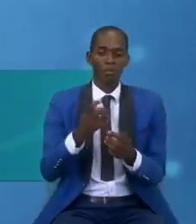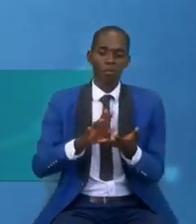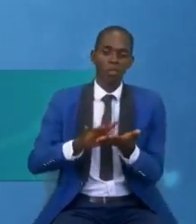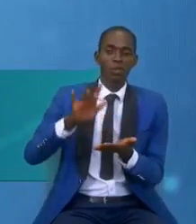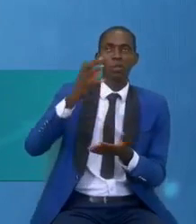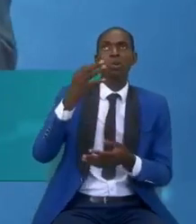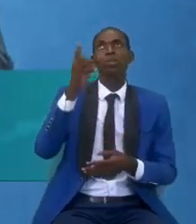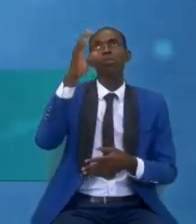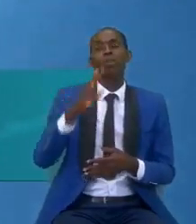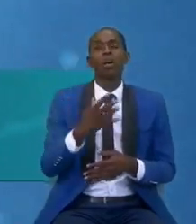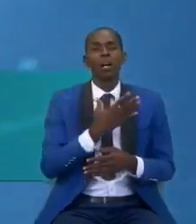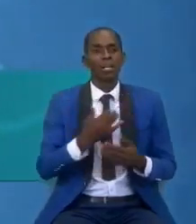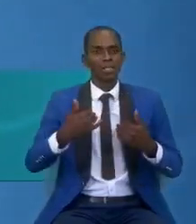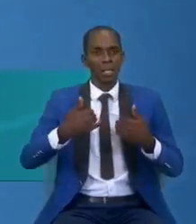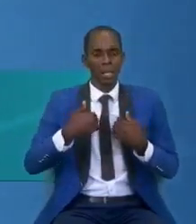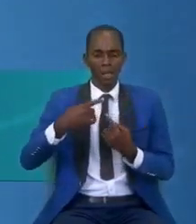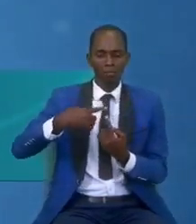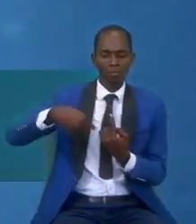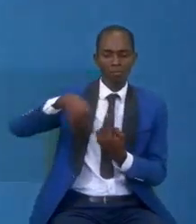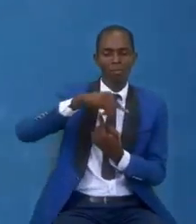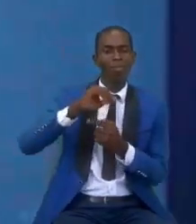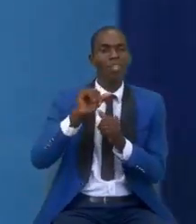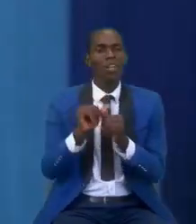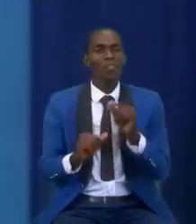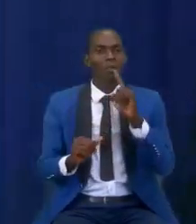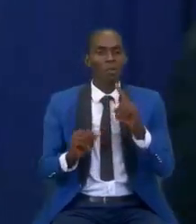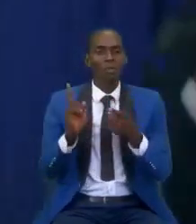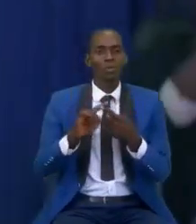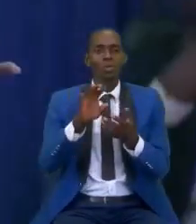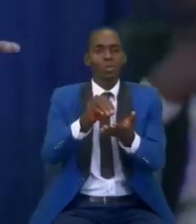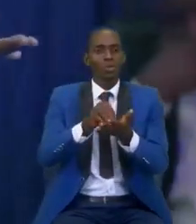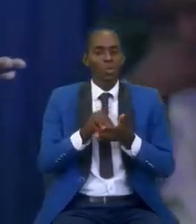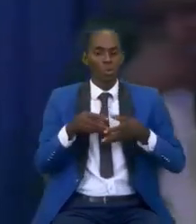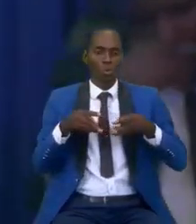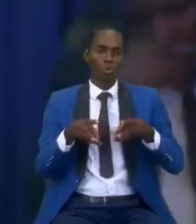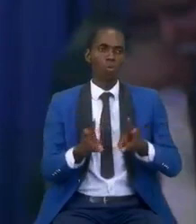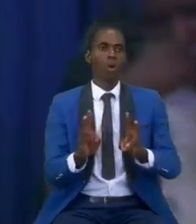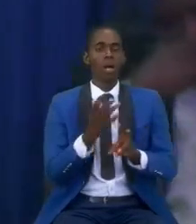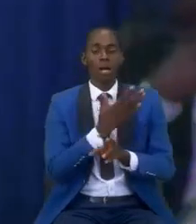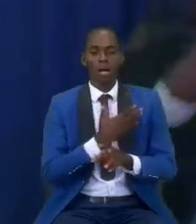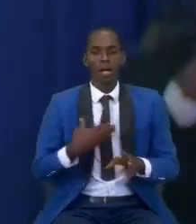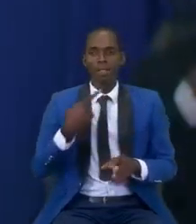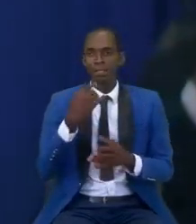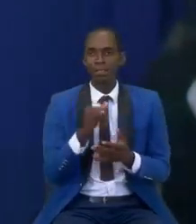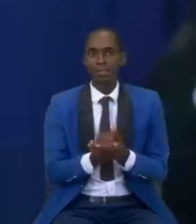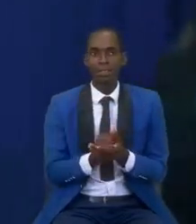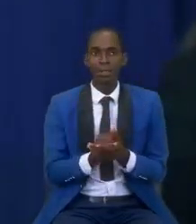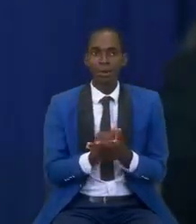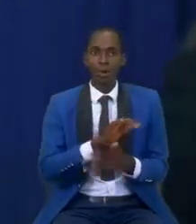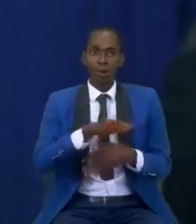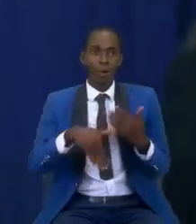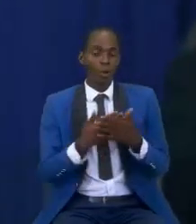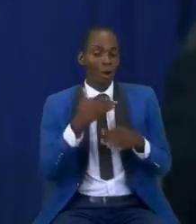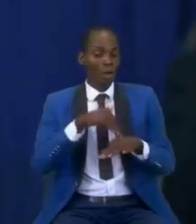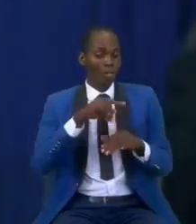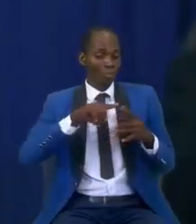own way. And then it says now, all at the beginning, all have sinned. Everyone has turned his